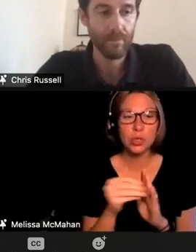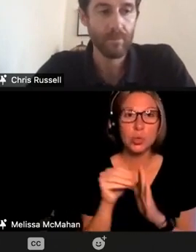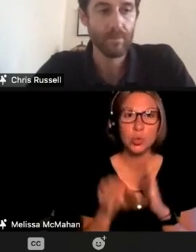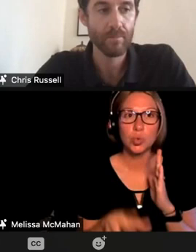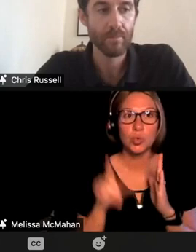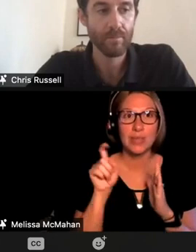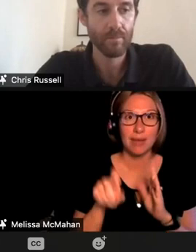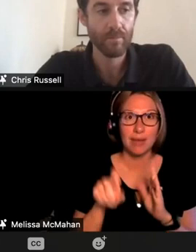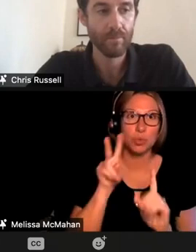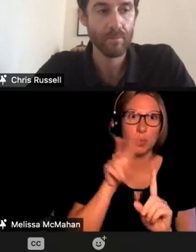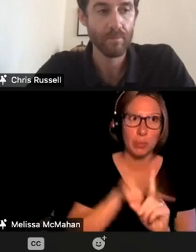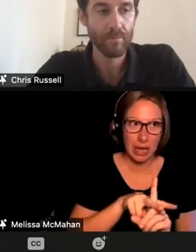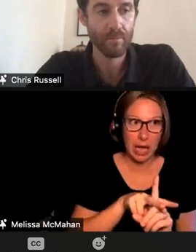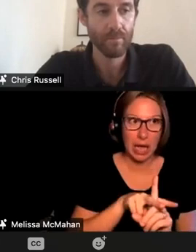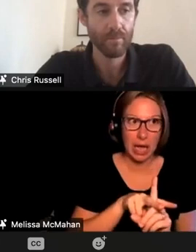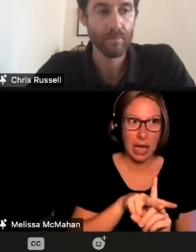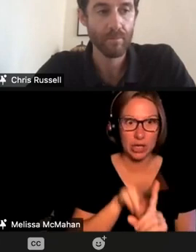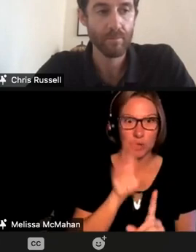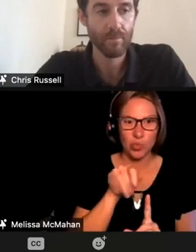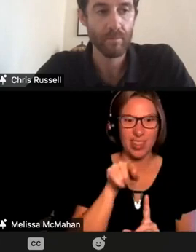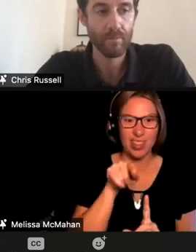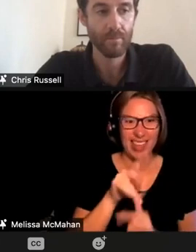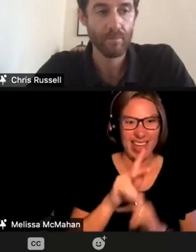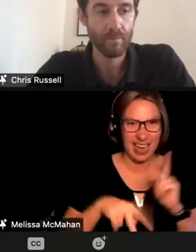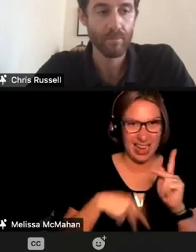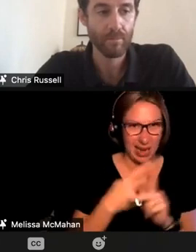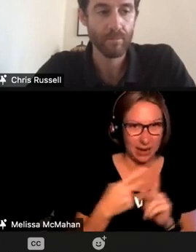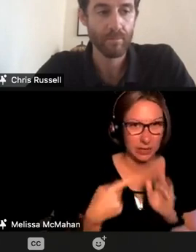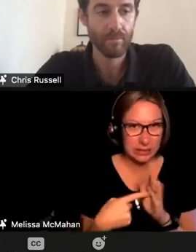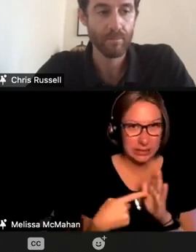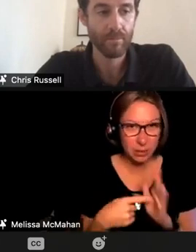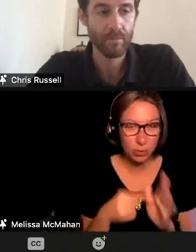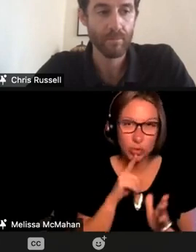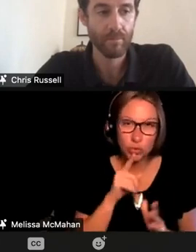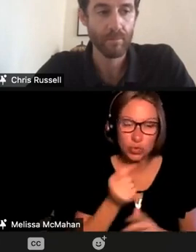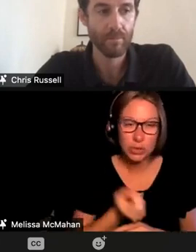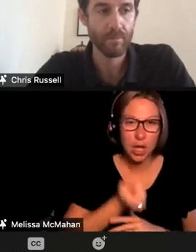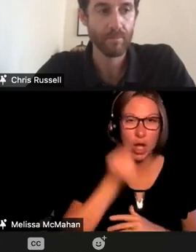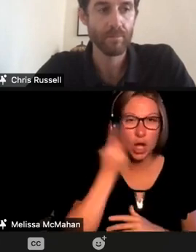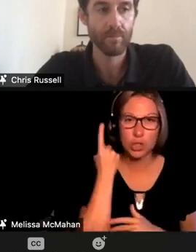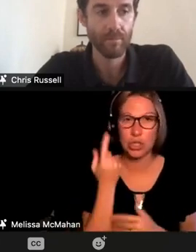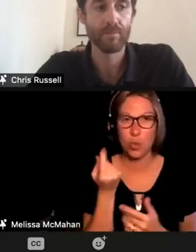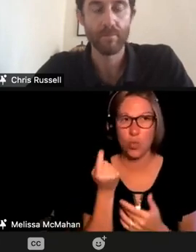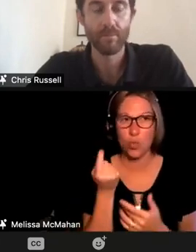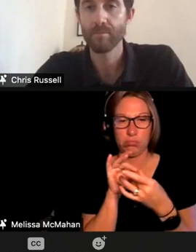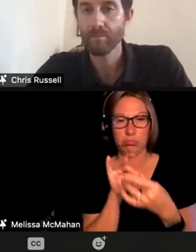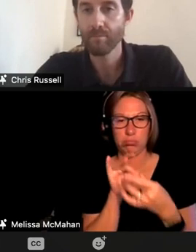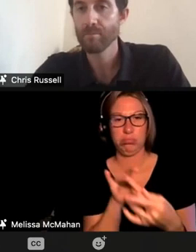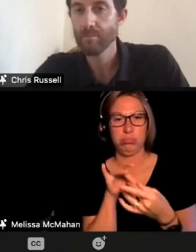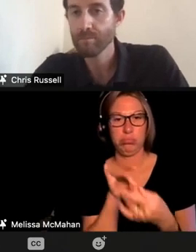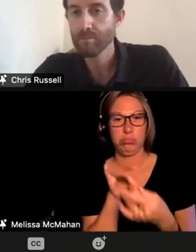to apply to a symbol like this to be able to understand what it's associated with.